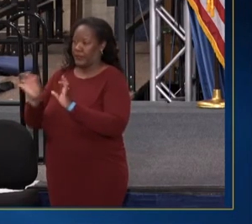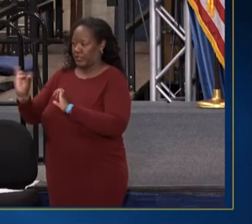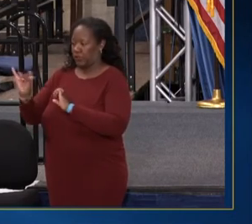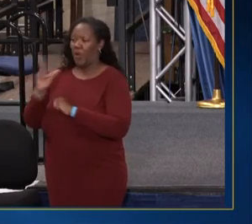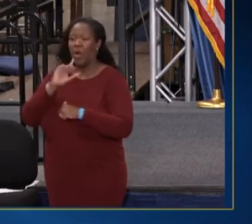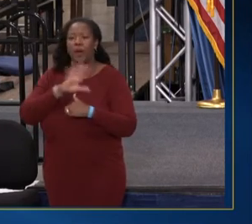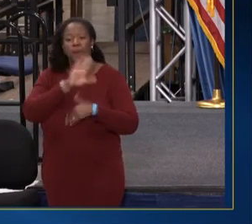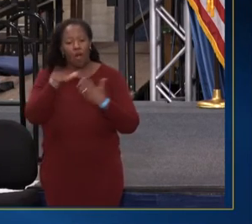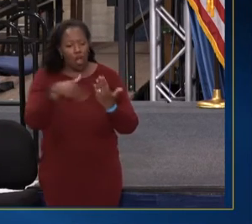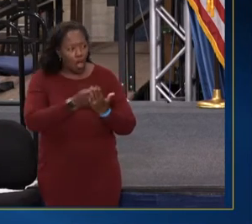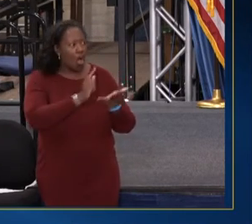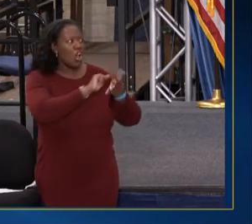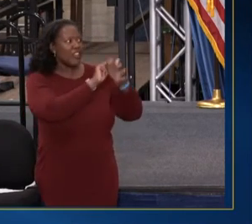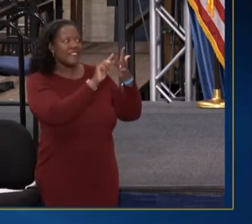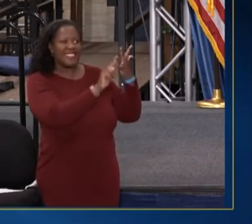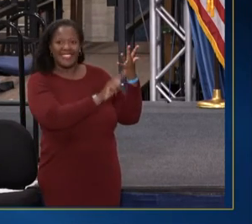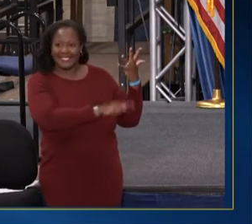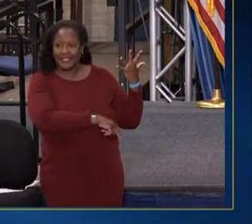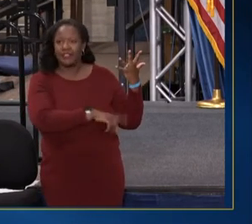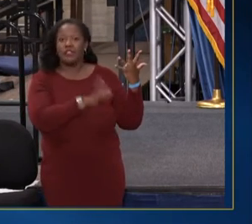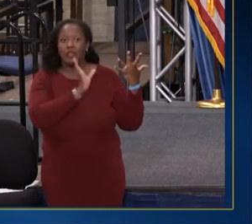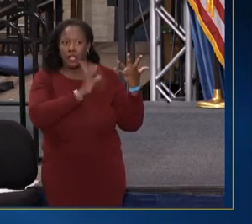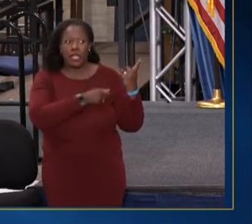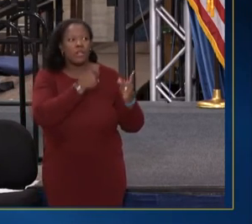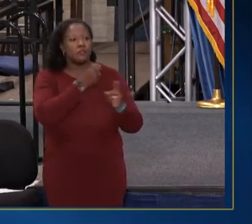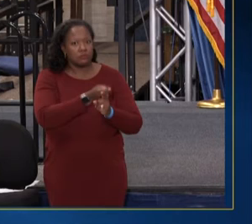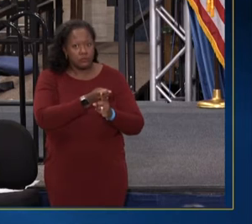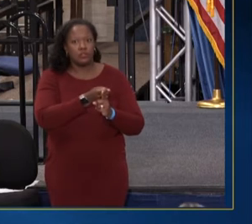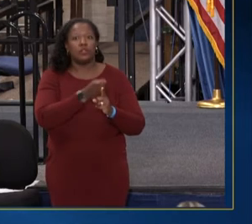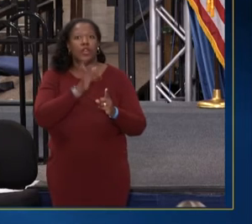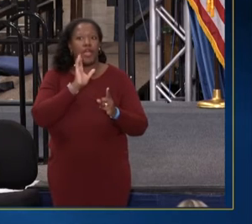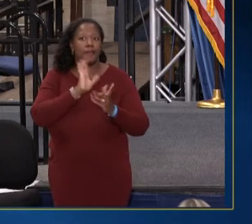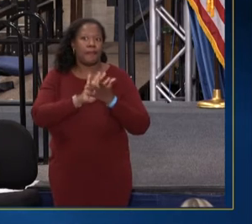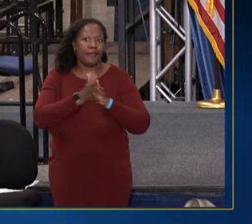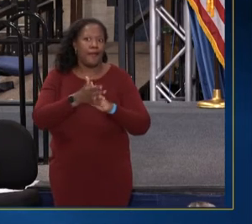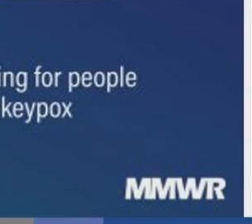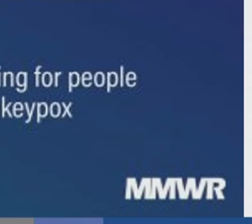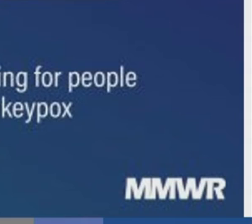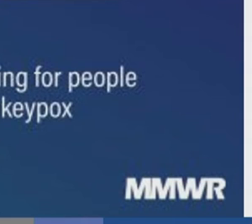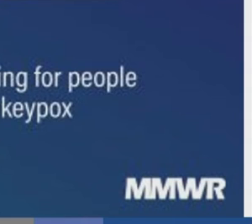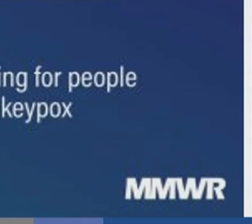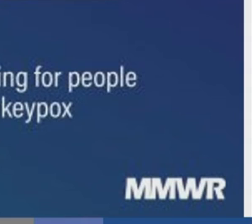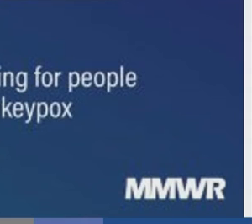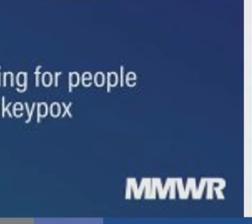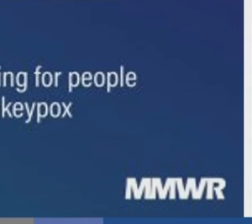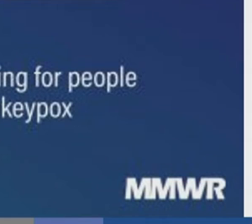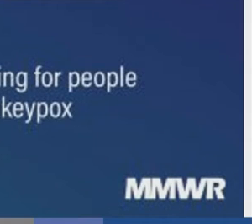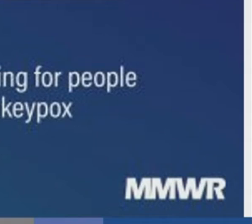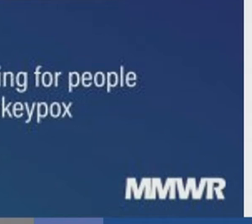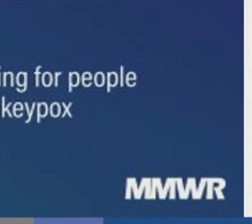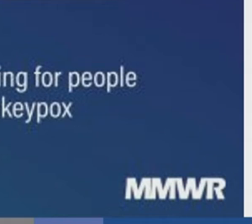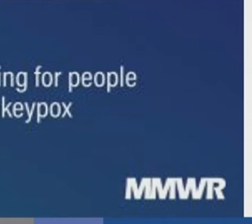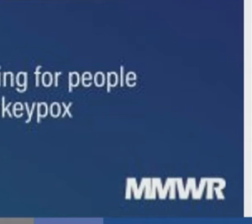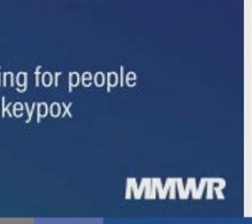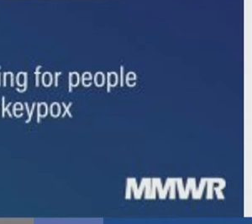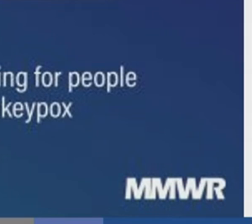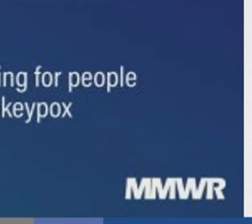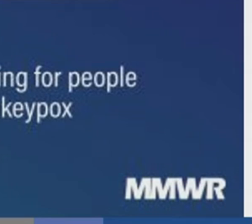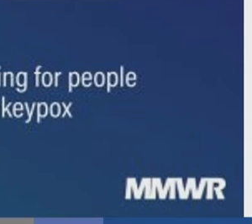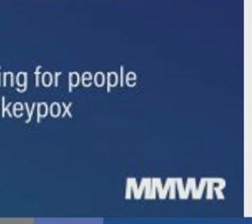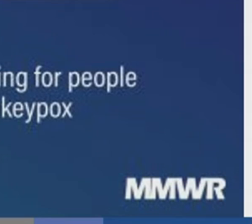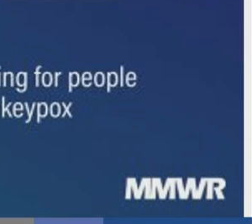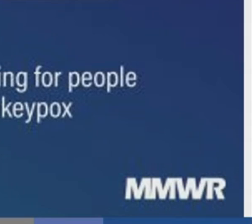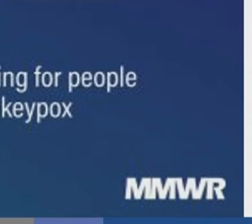in to making an outbreak and interacting epidemics much worse. Here's the real life story of how this